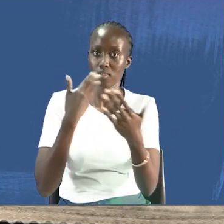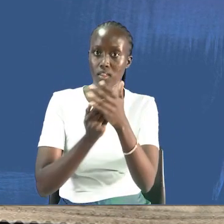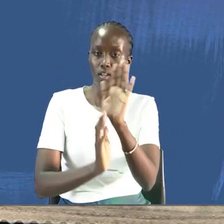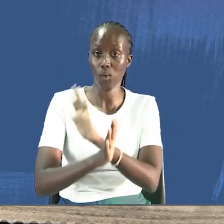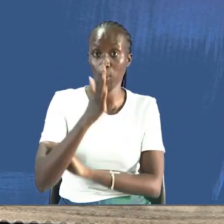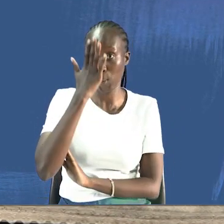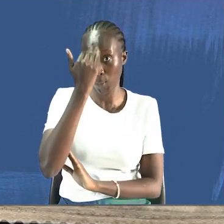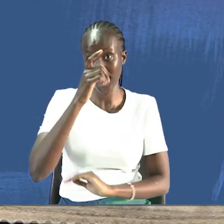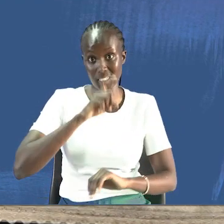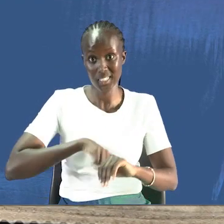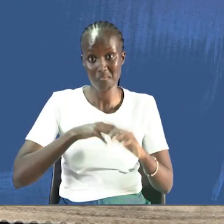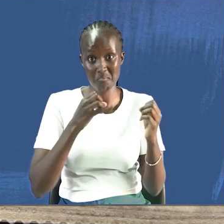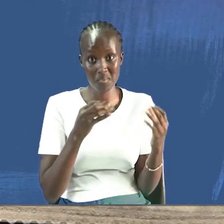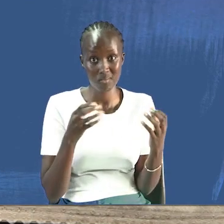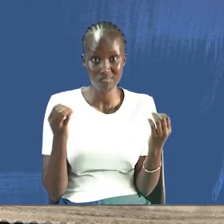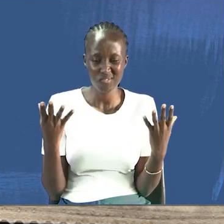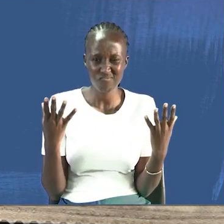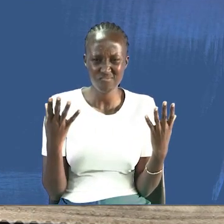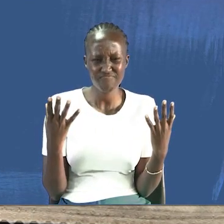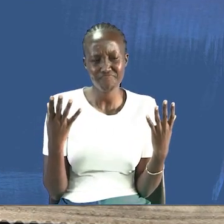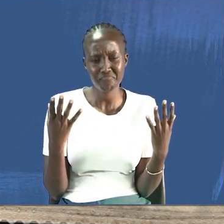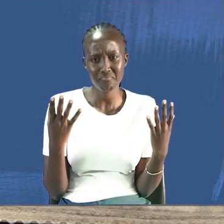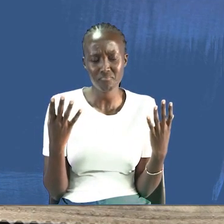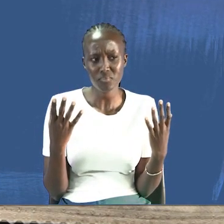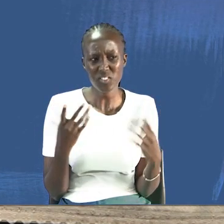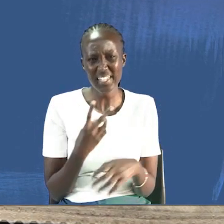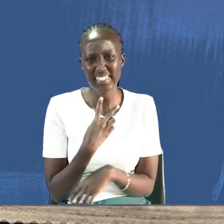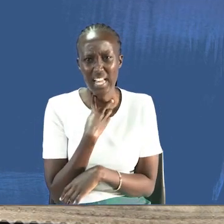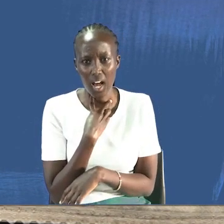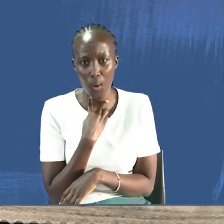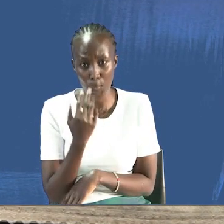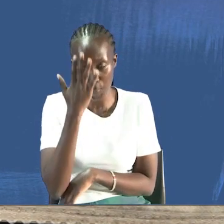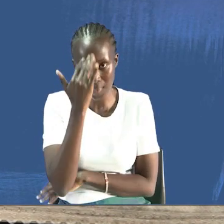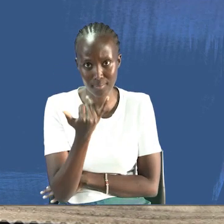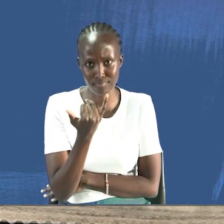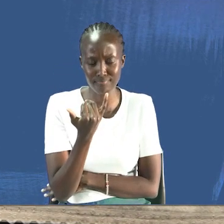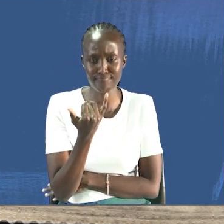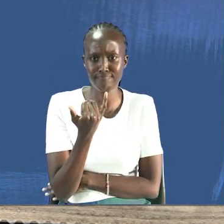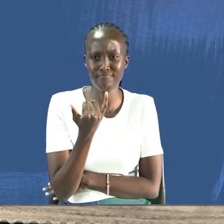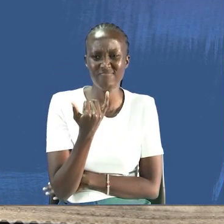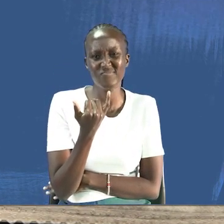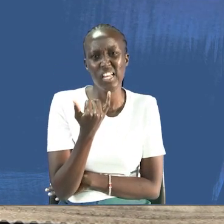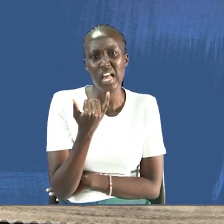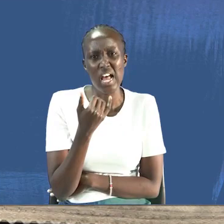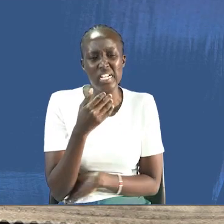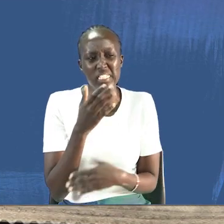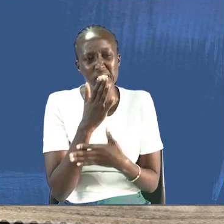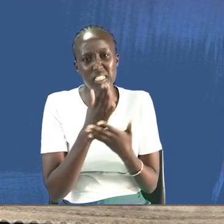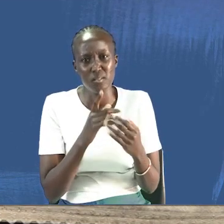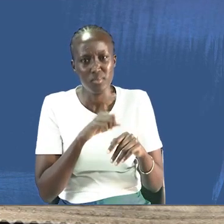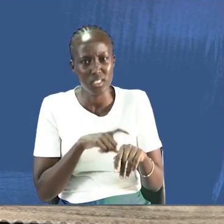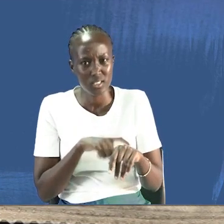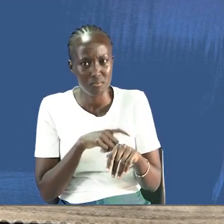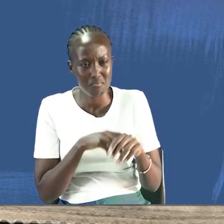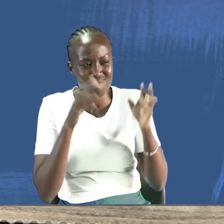Because many times we get caught up by, you know, there is a way the devil depresses us every